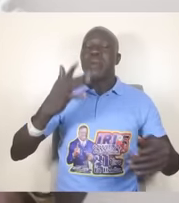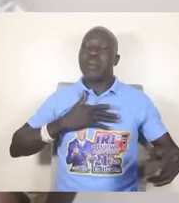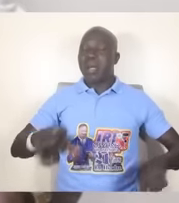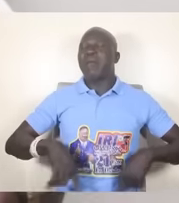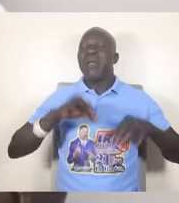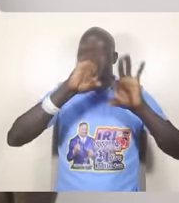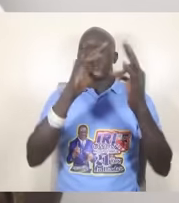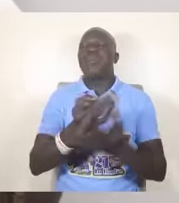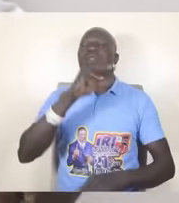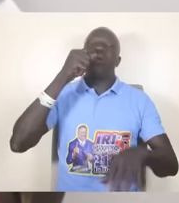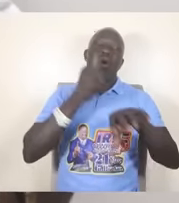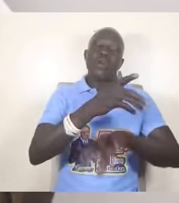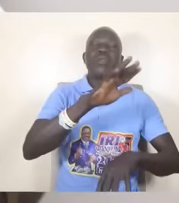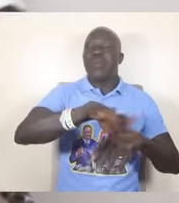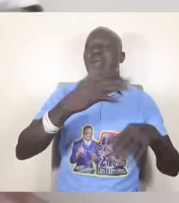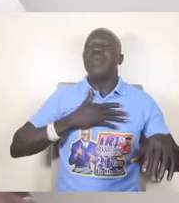Every